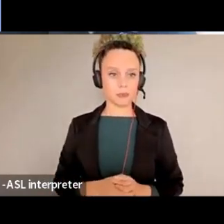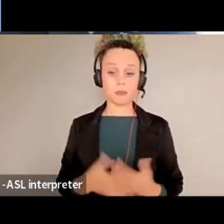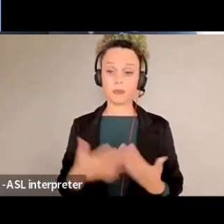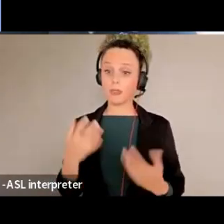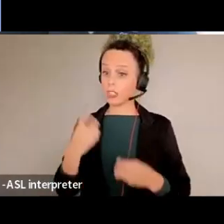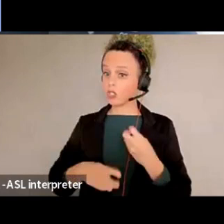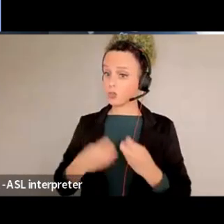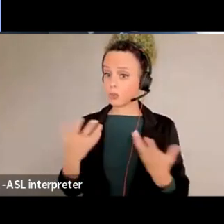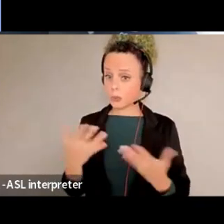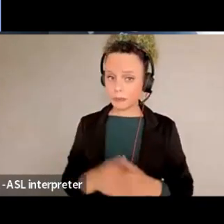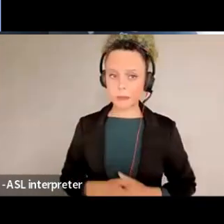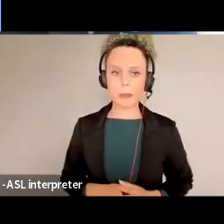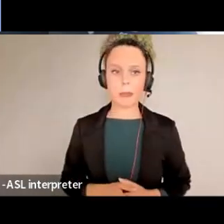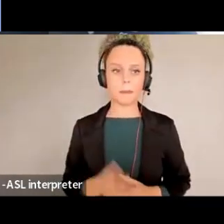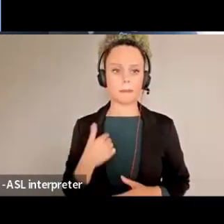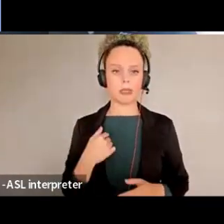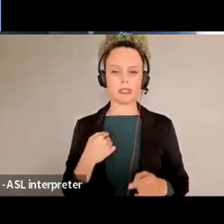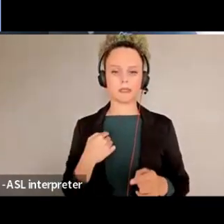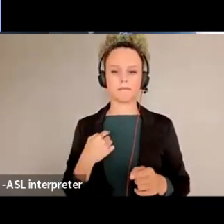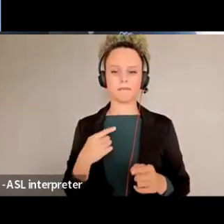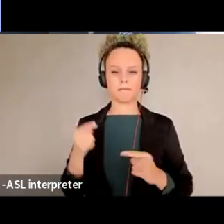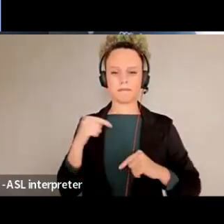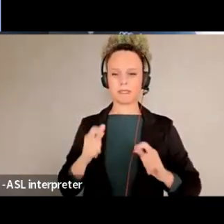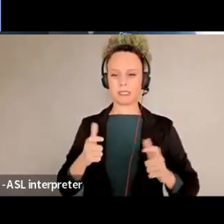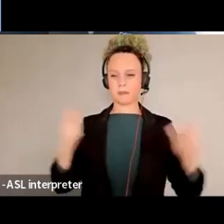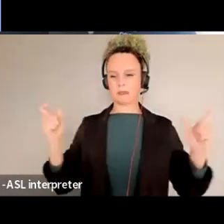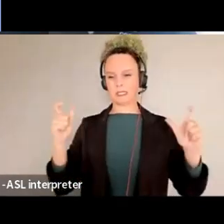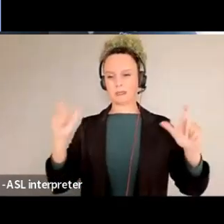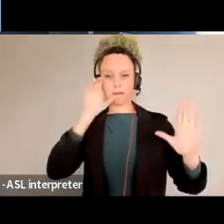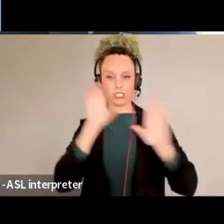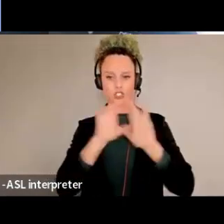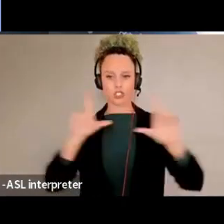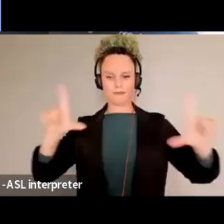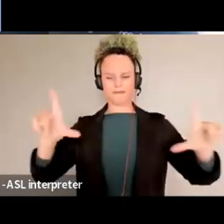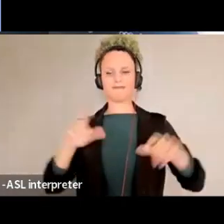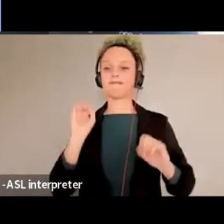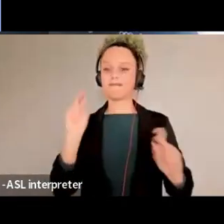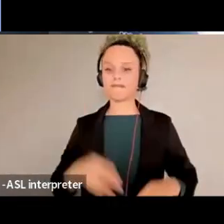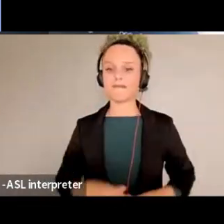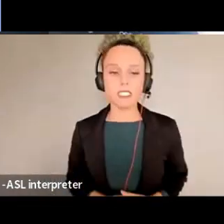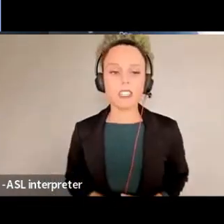So the issue is that for somebody who,